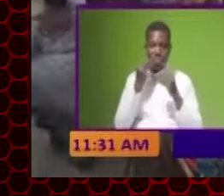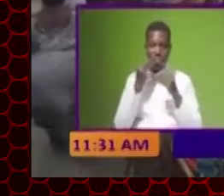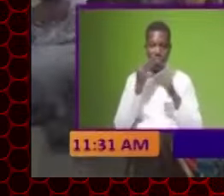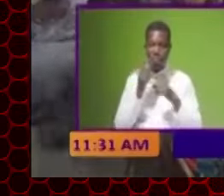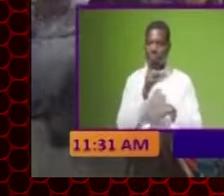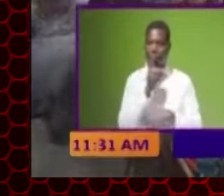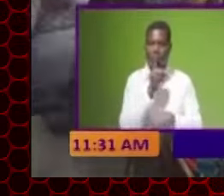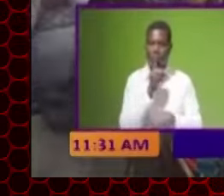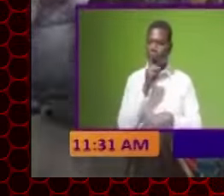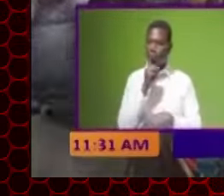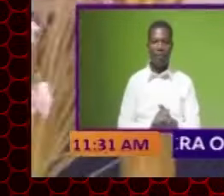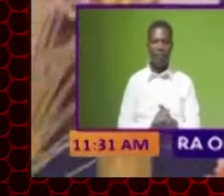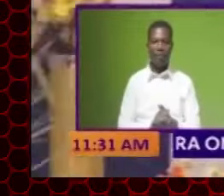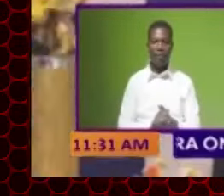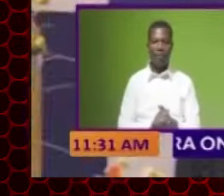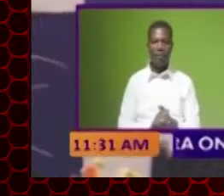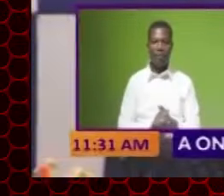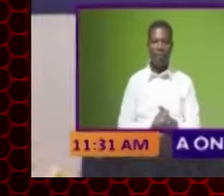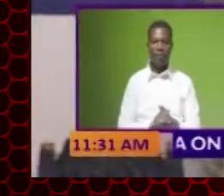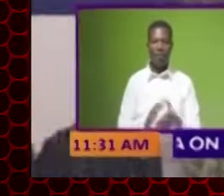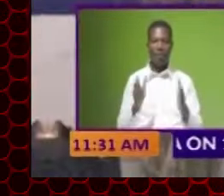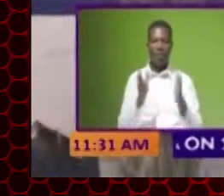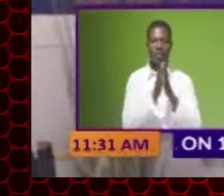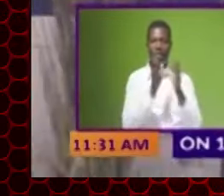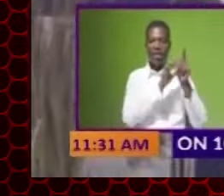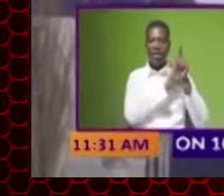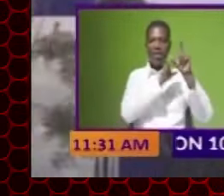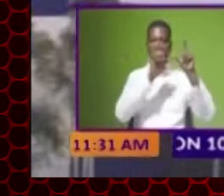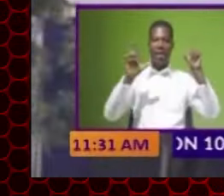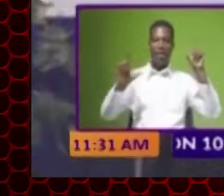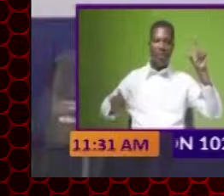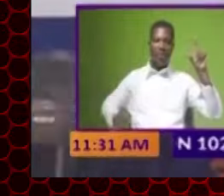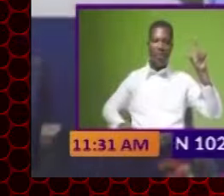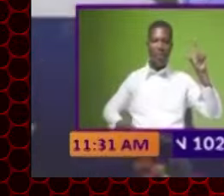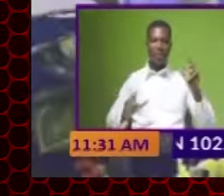chichem. Powerful. Pray the Lord.